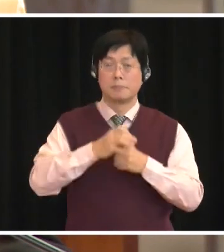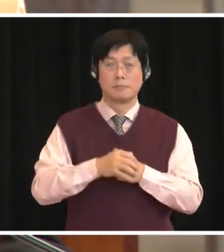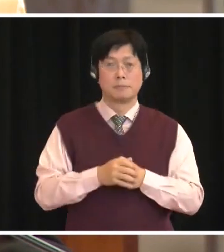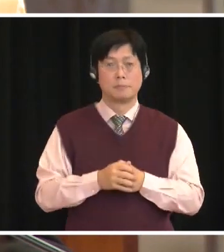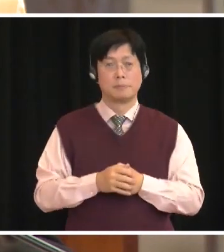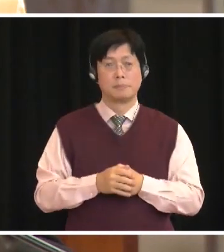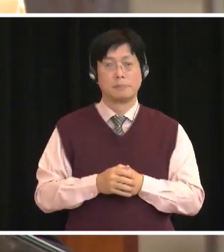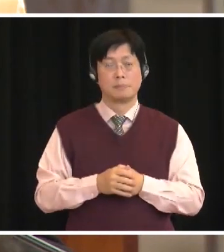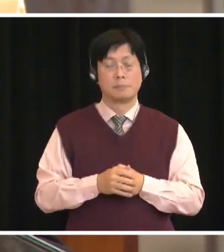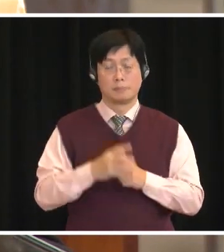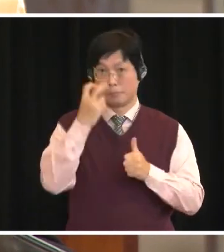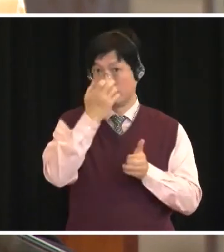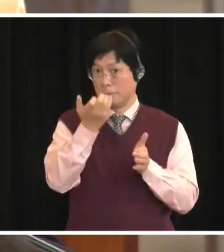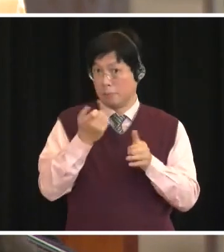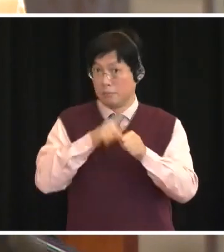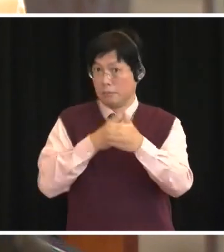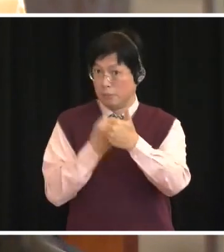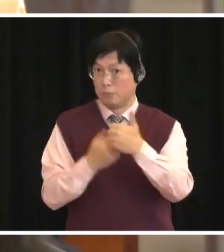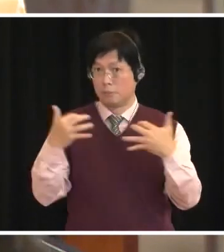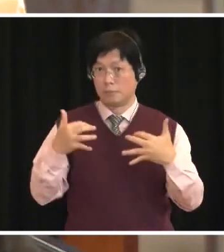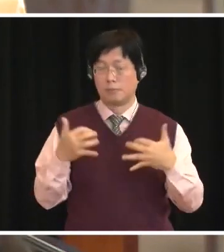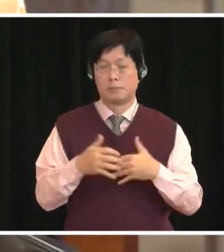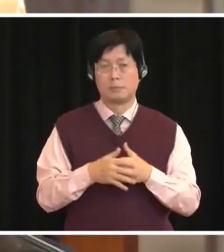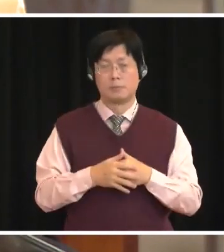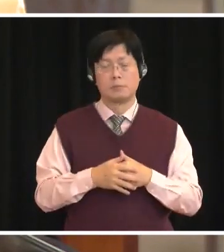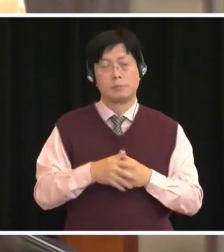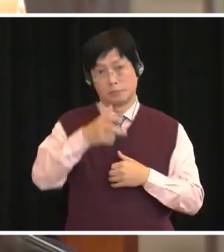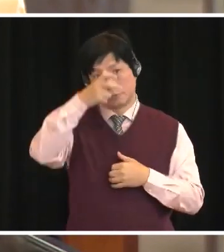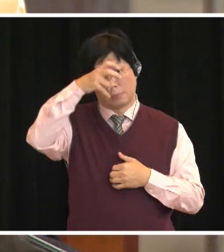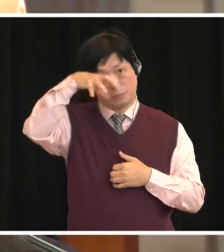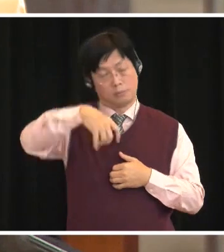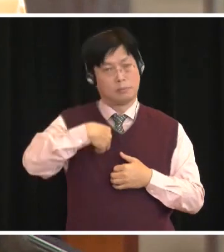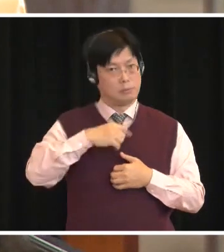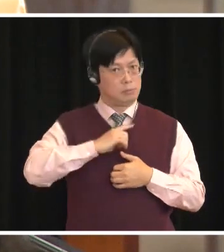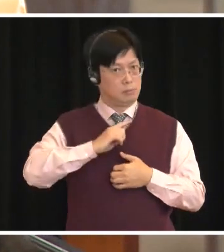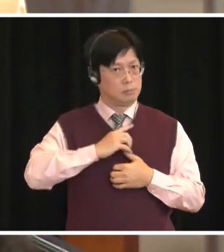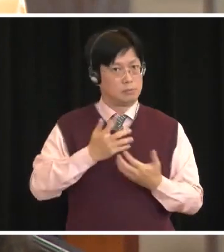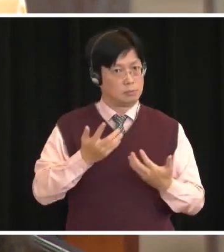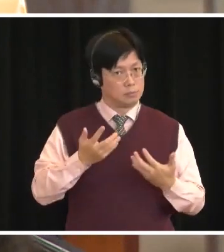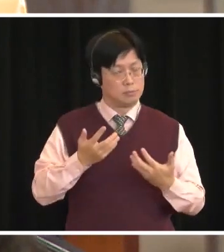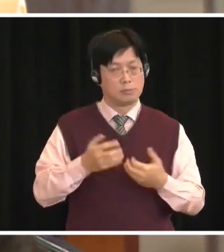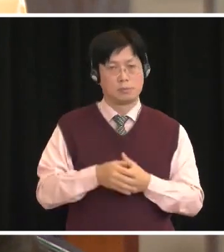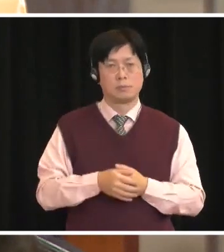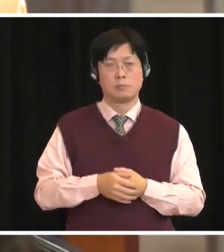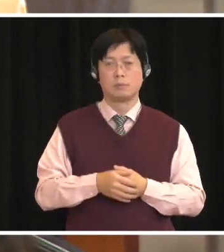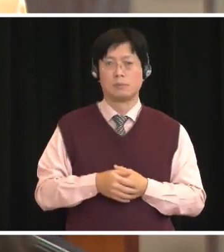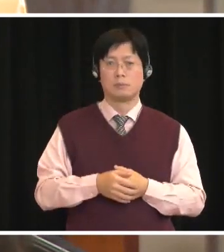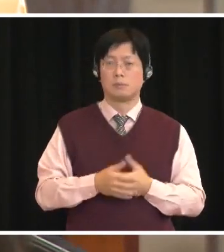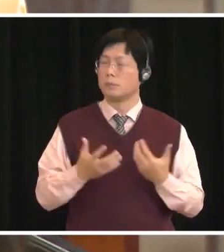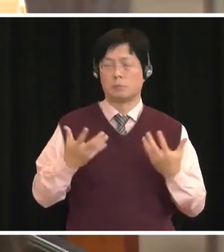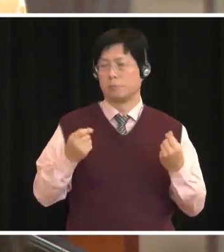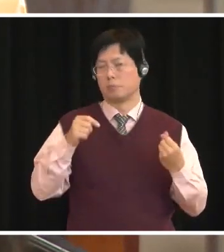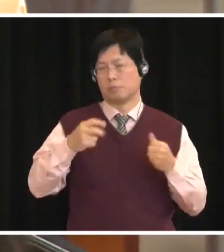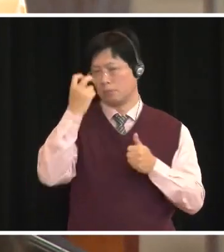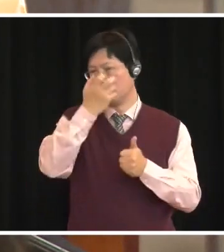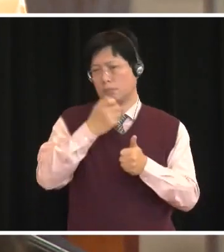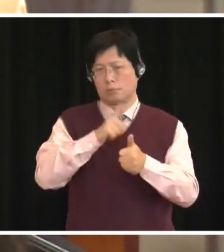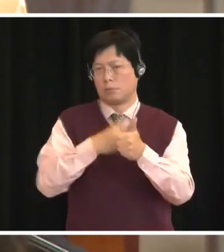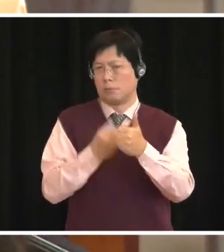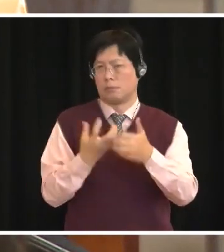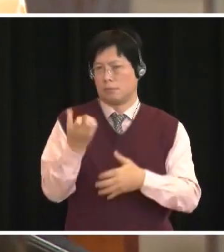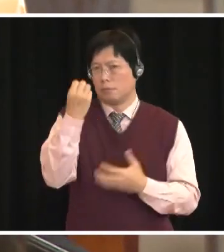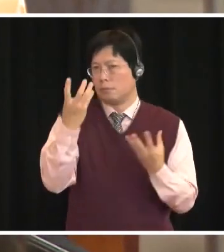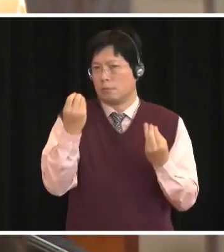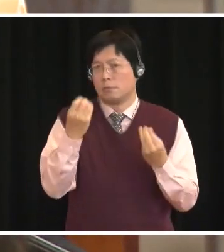Secondly, there's one question about pretrial detention. From the police perspective, we